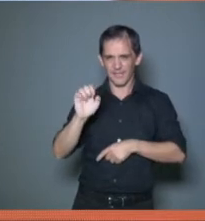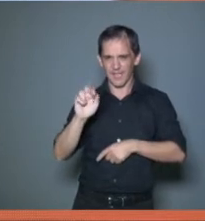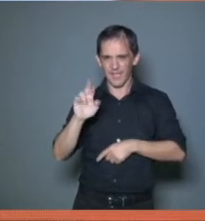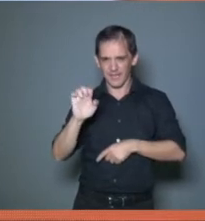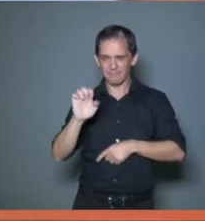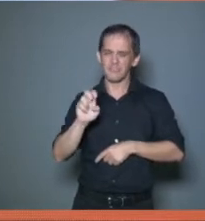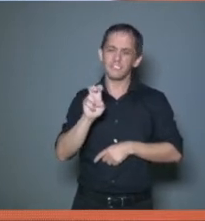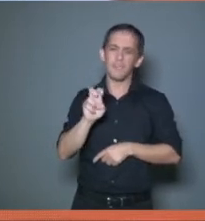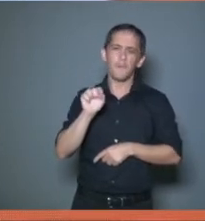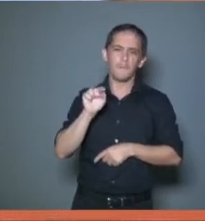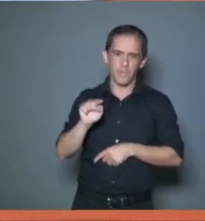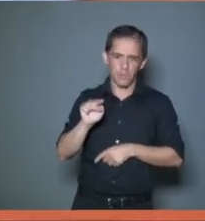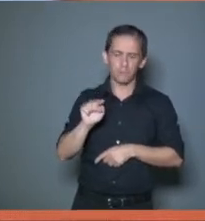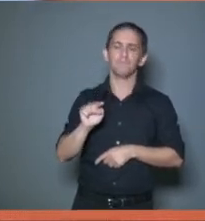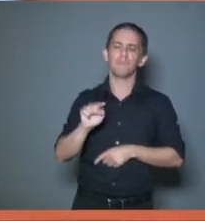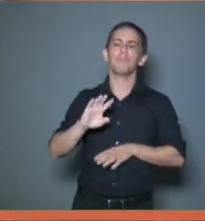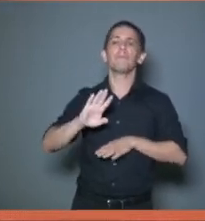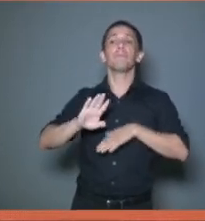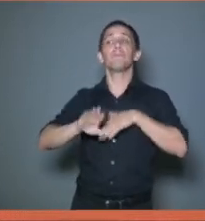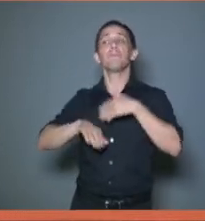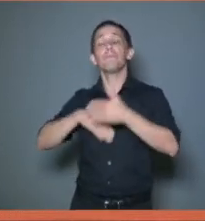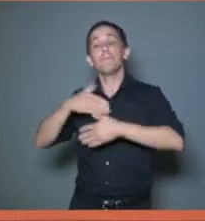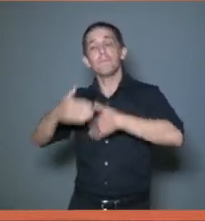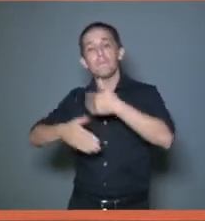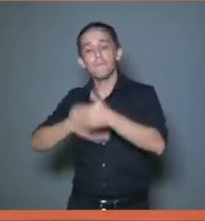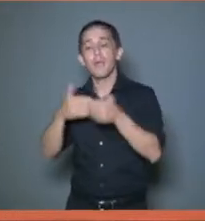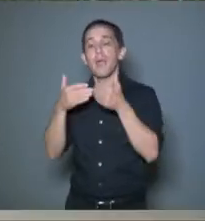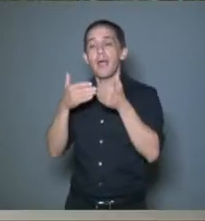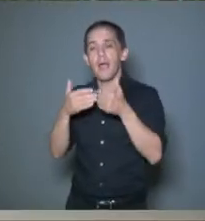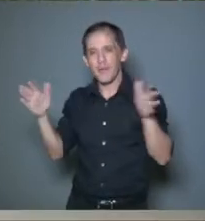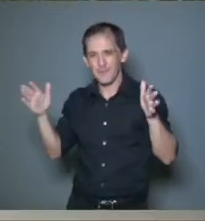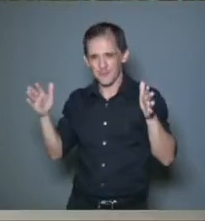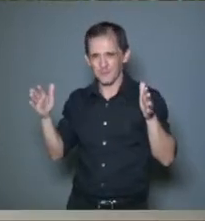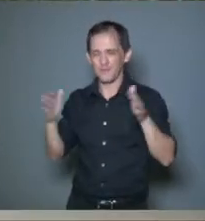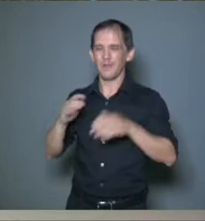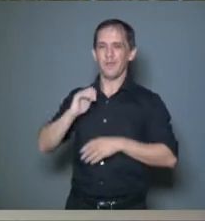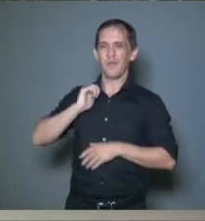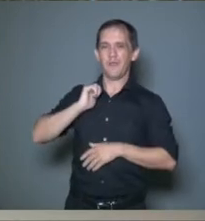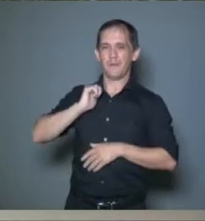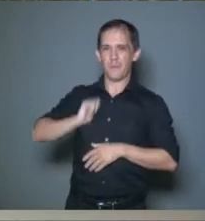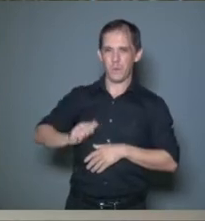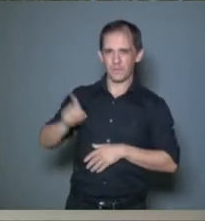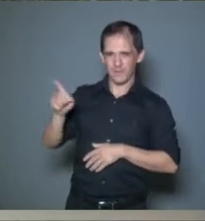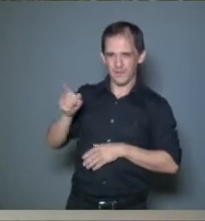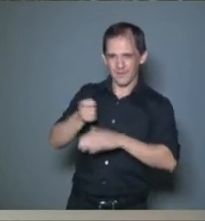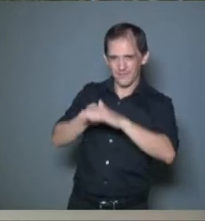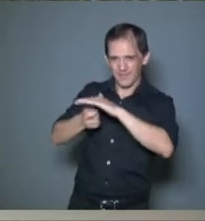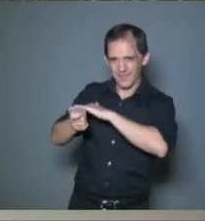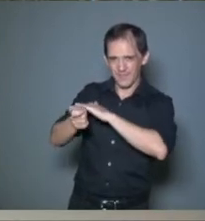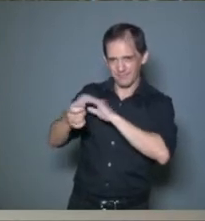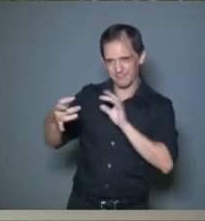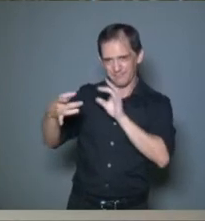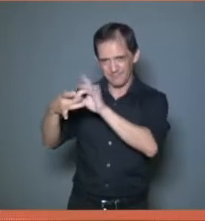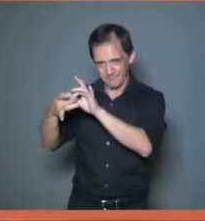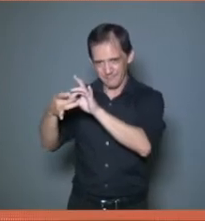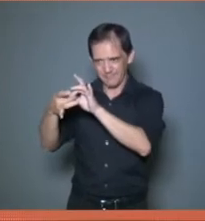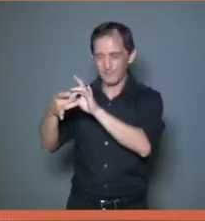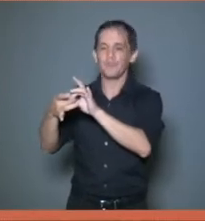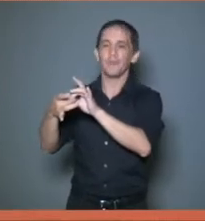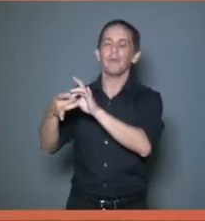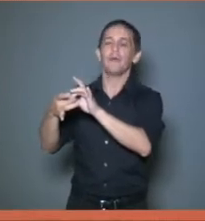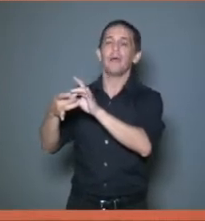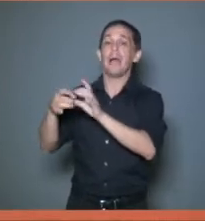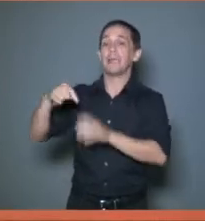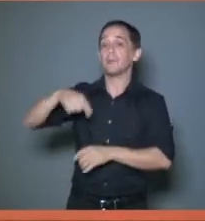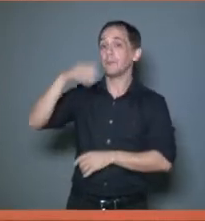5,000 hectares. And when we went public, we were one of the first ag companies to go public in Brazil. We